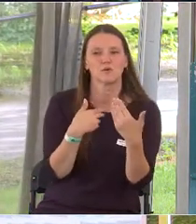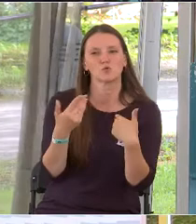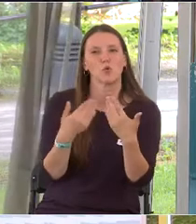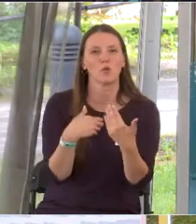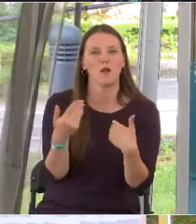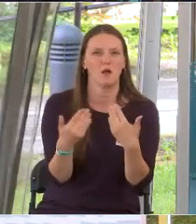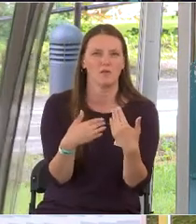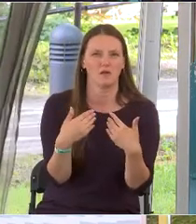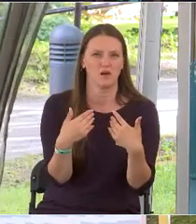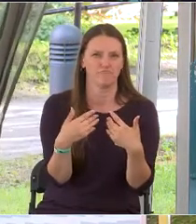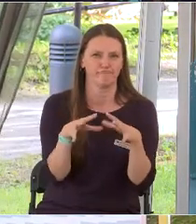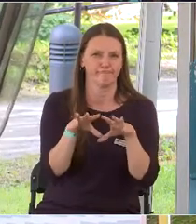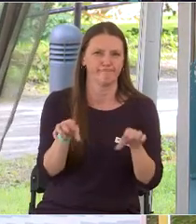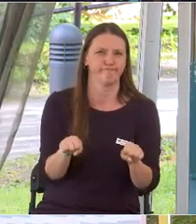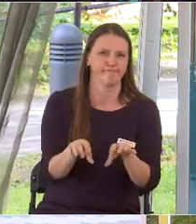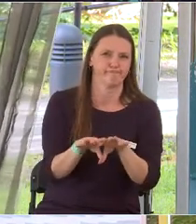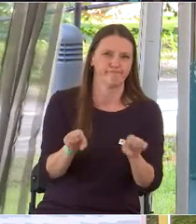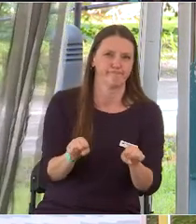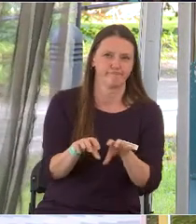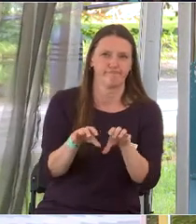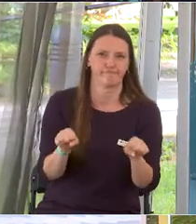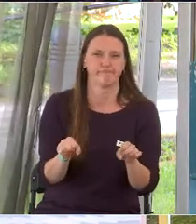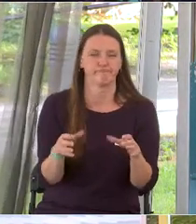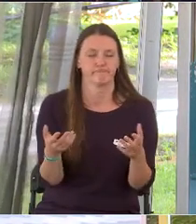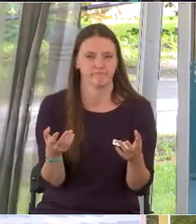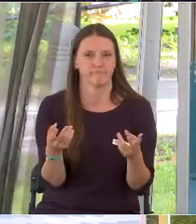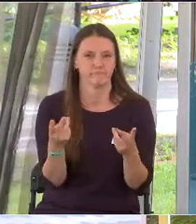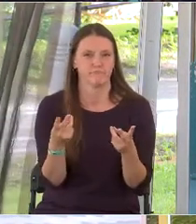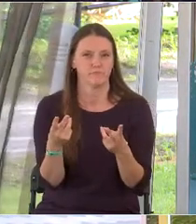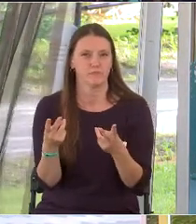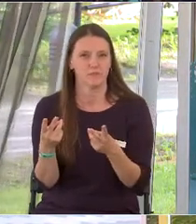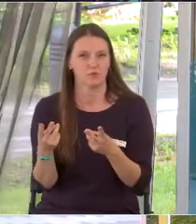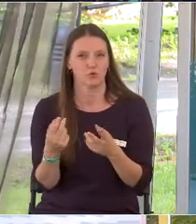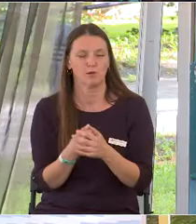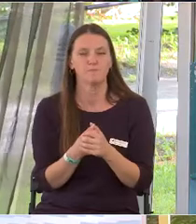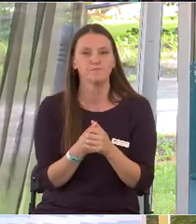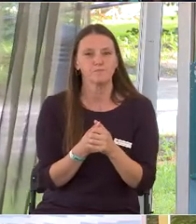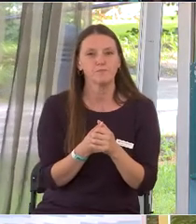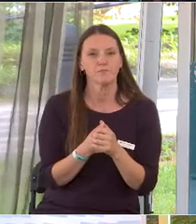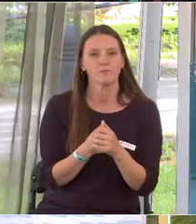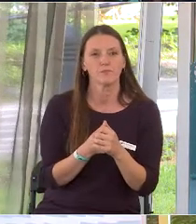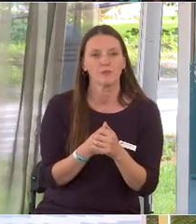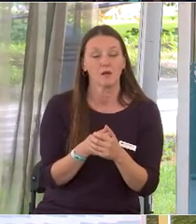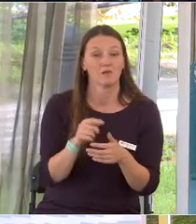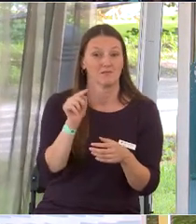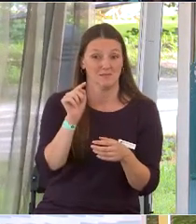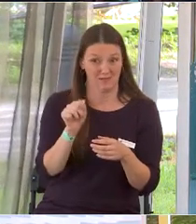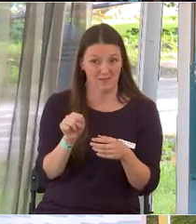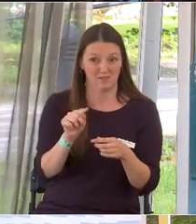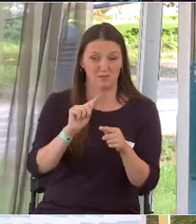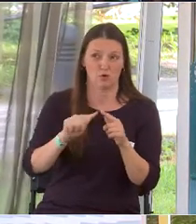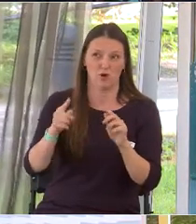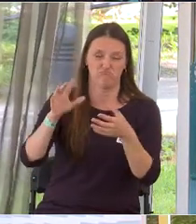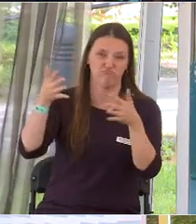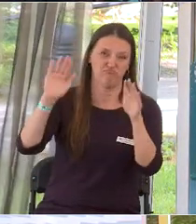as, you're an NGO, you're going to steal our money anyway, whatever you want to do. So it boils down